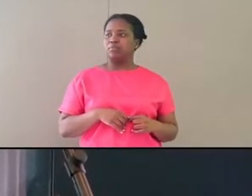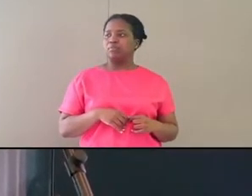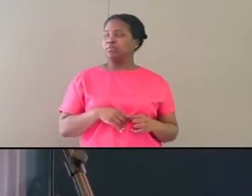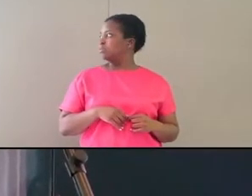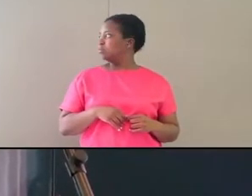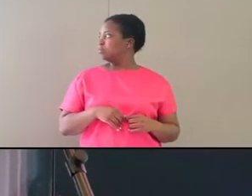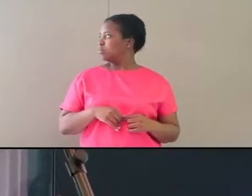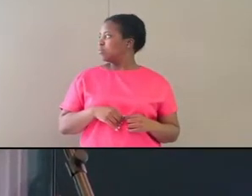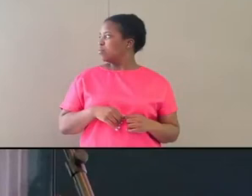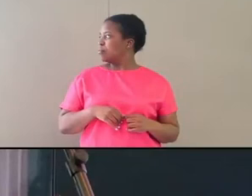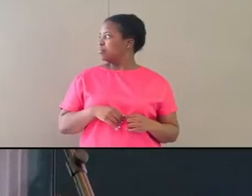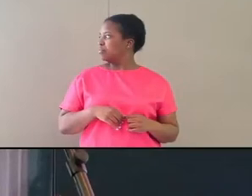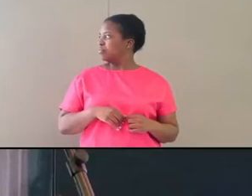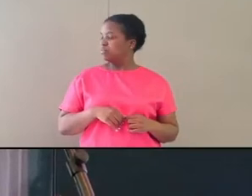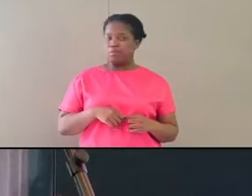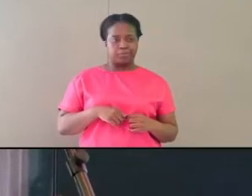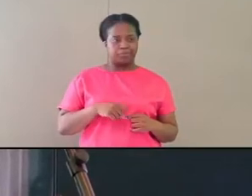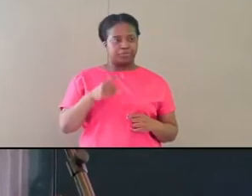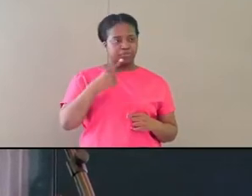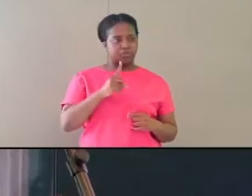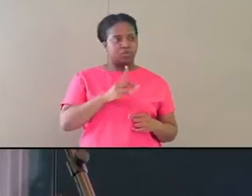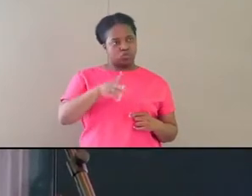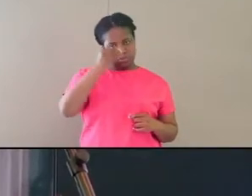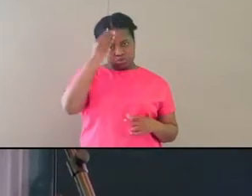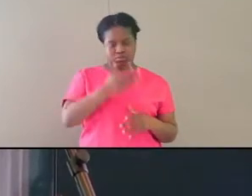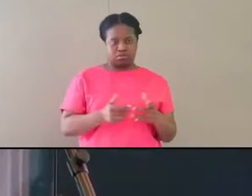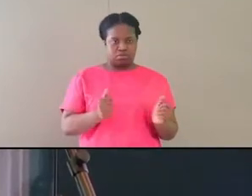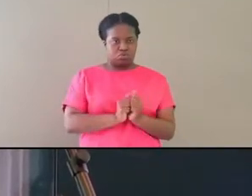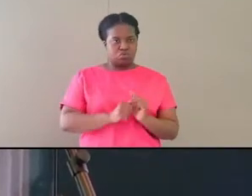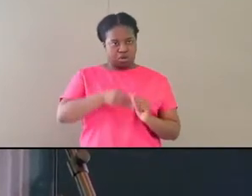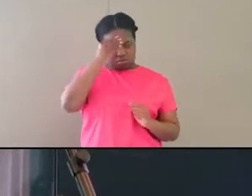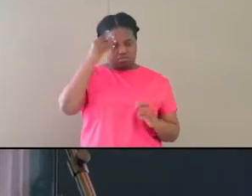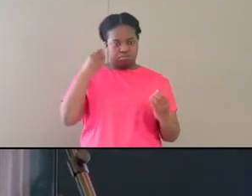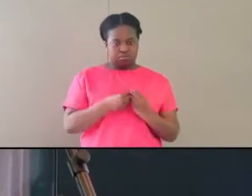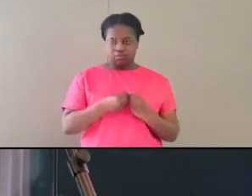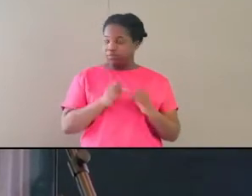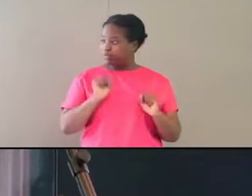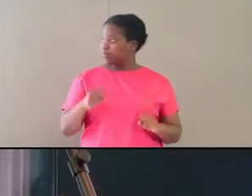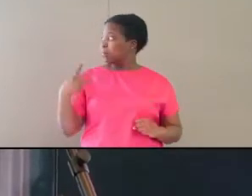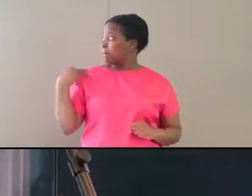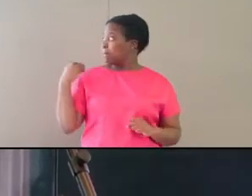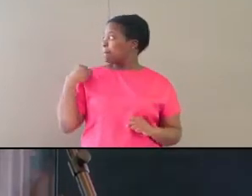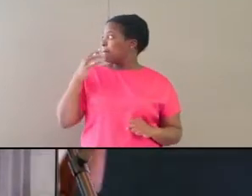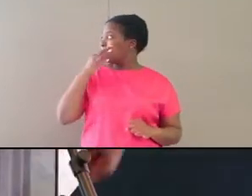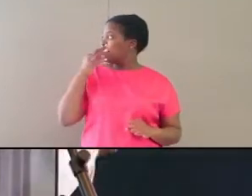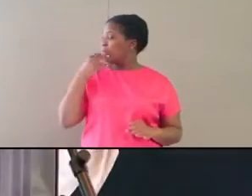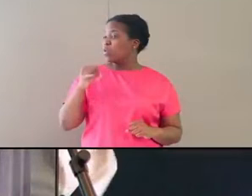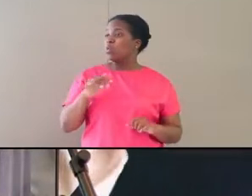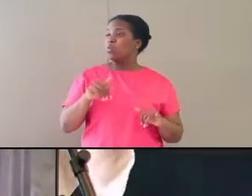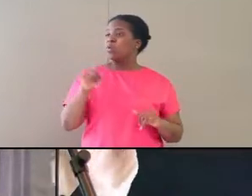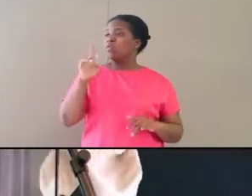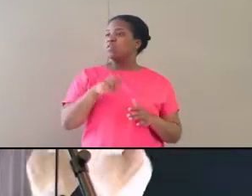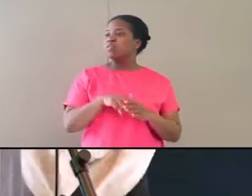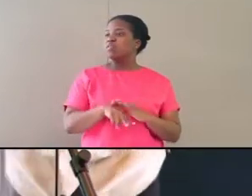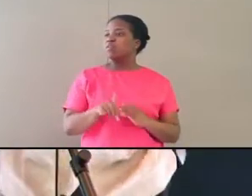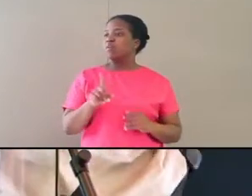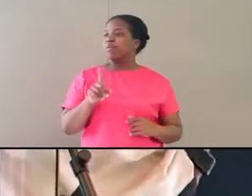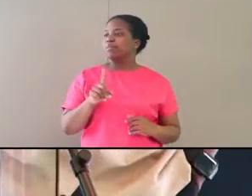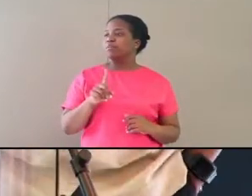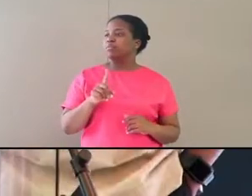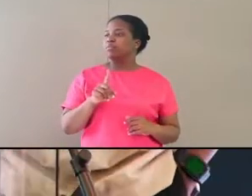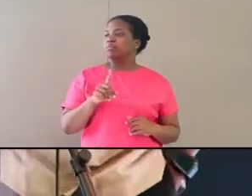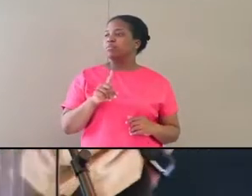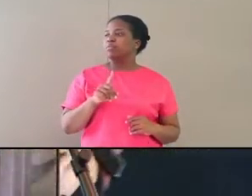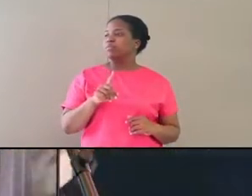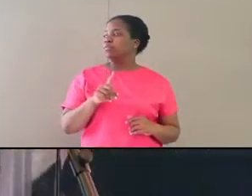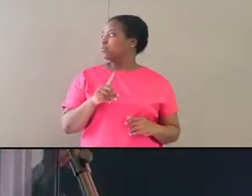was this an informative session colleagues was it minister let me say this while we're waiting for the video and Mastura